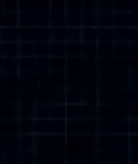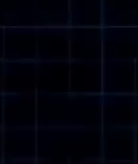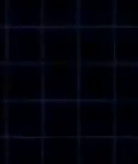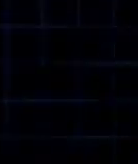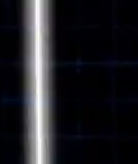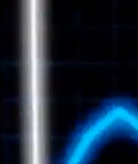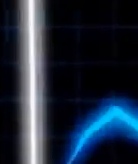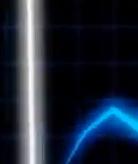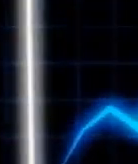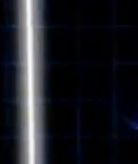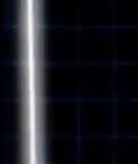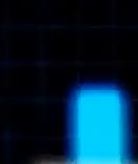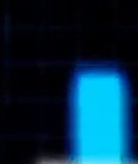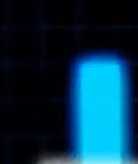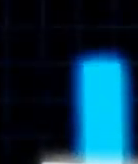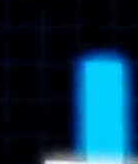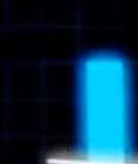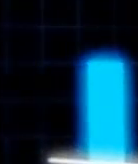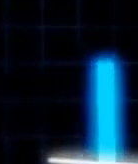ibiti.